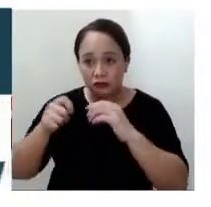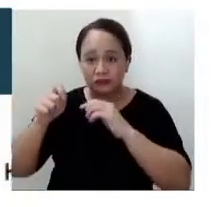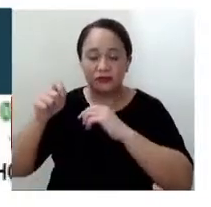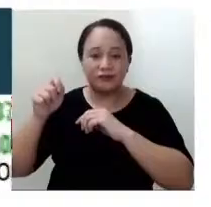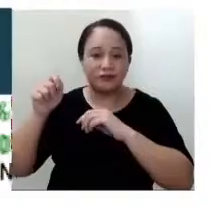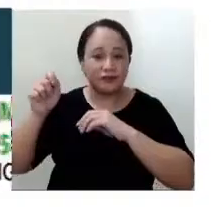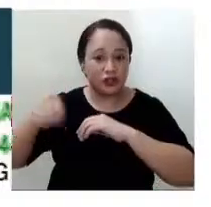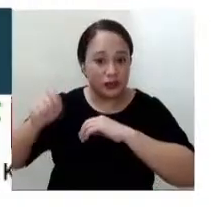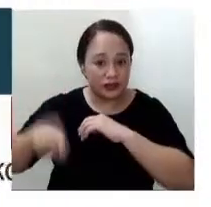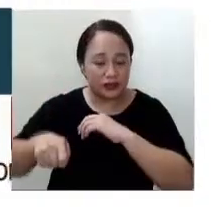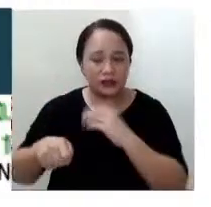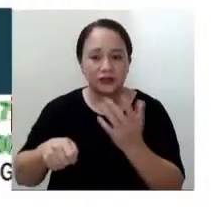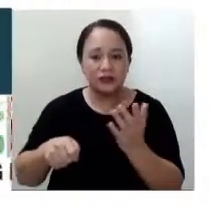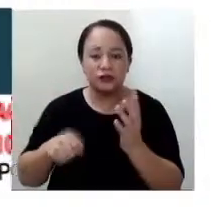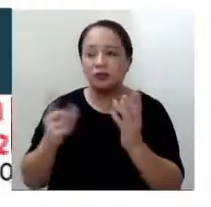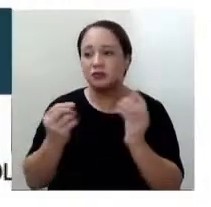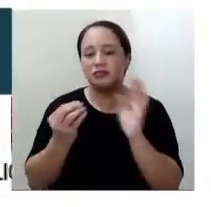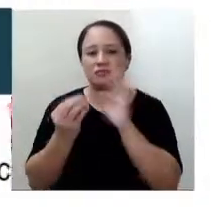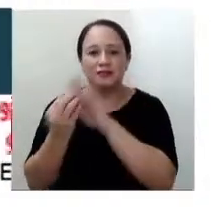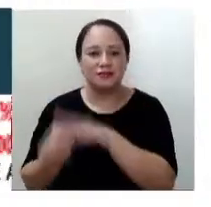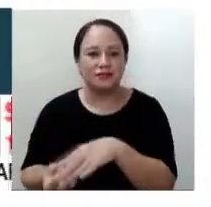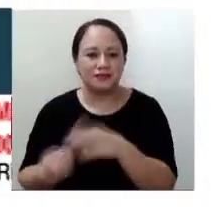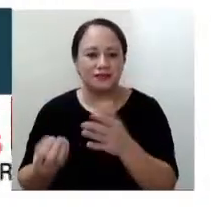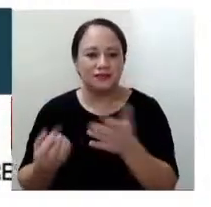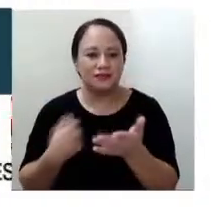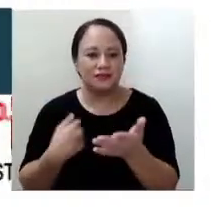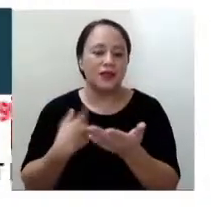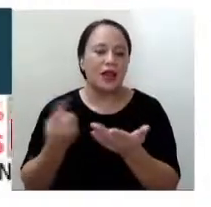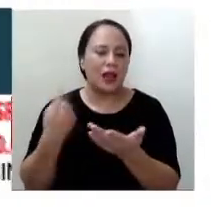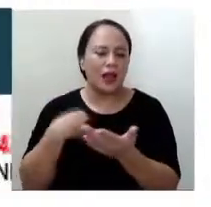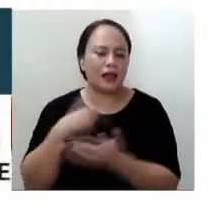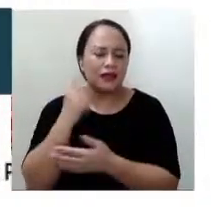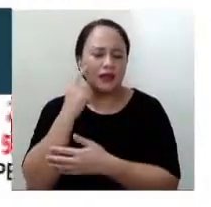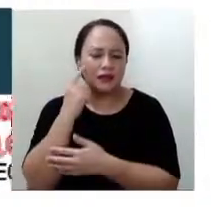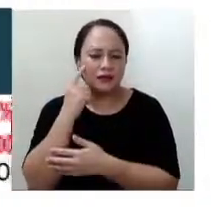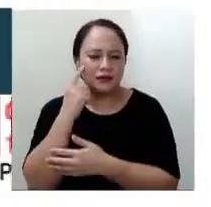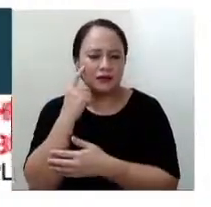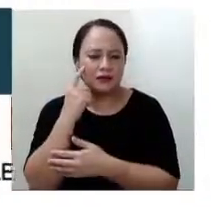redress. And I think that